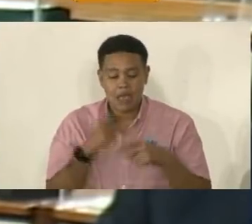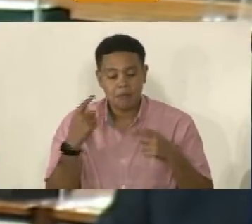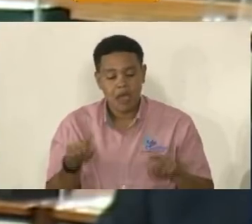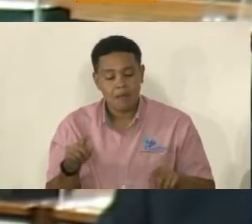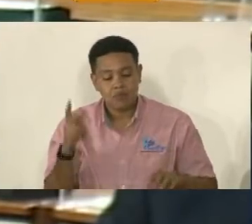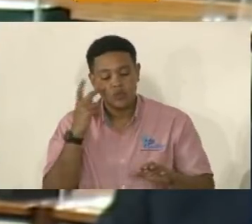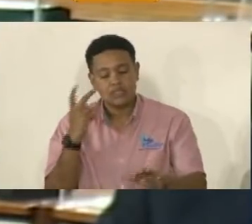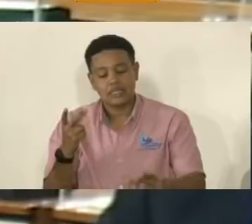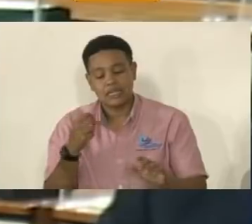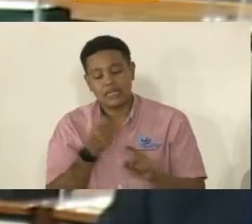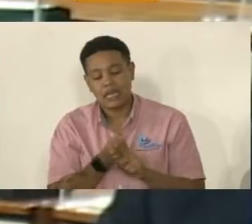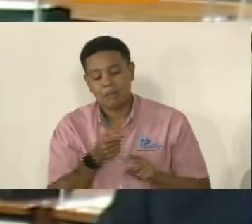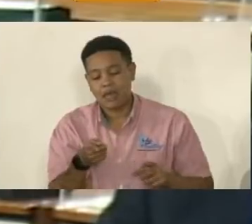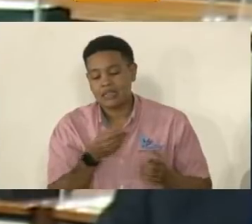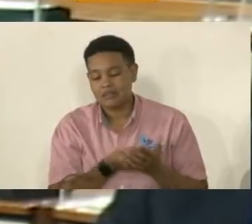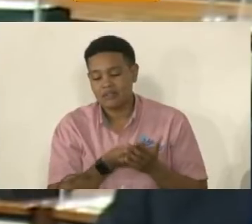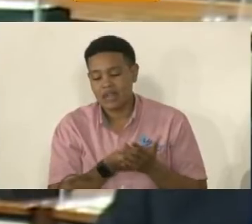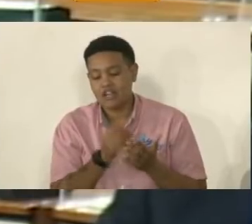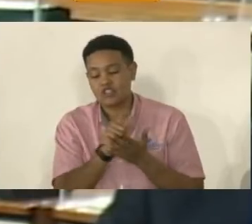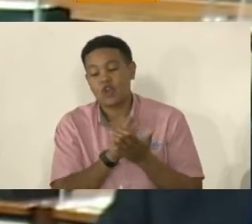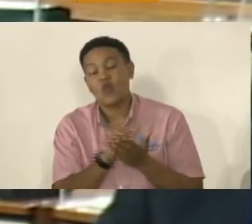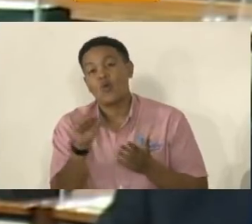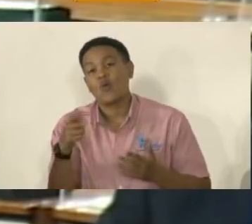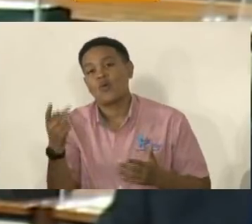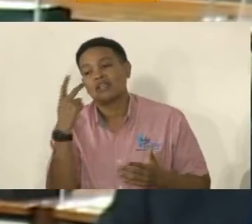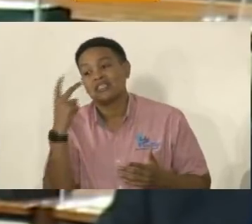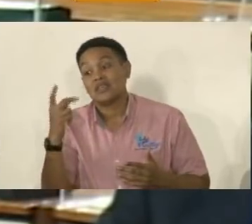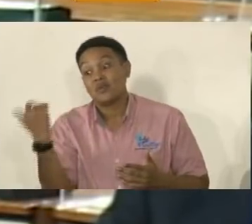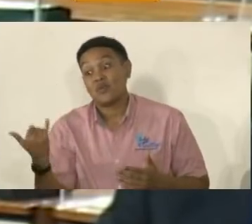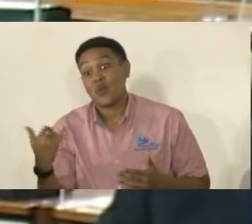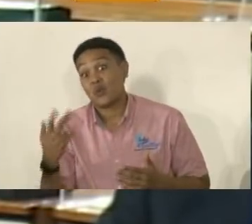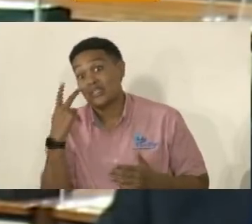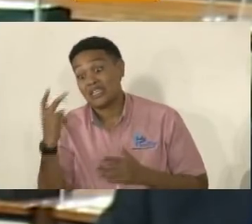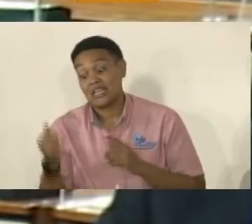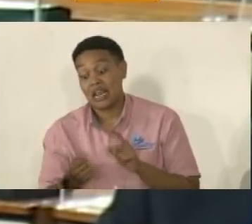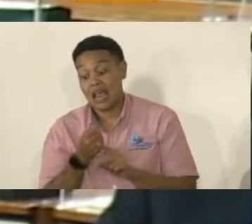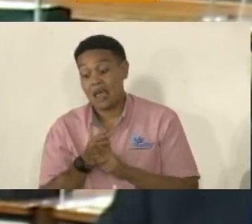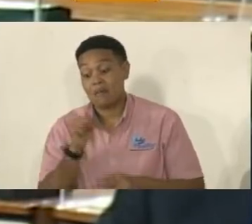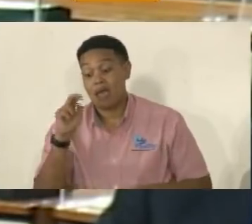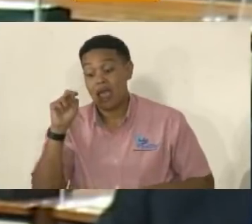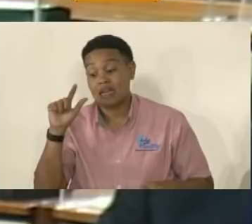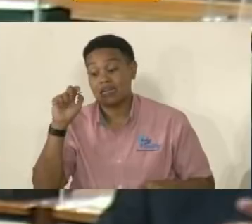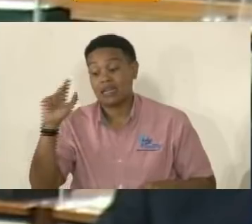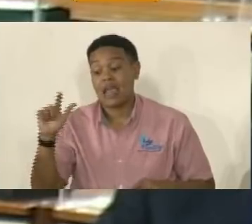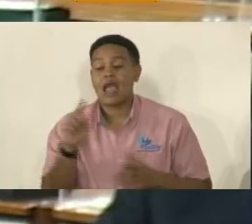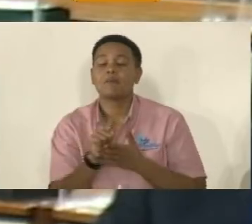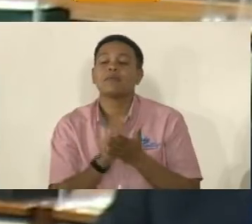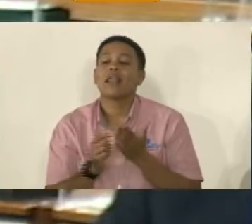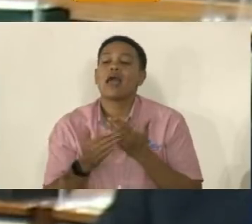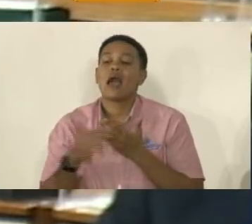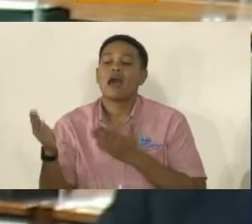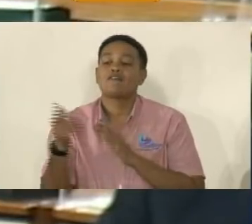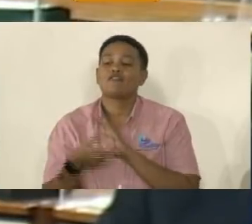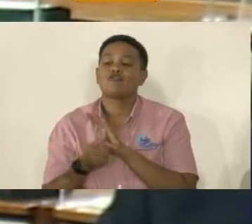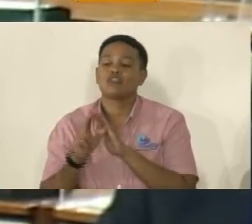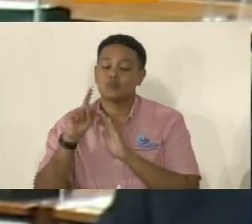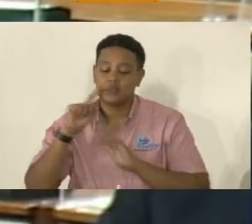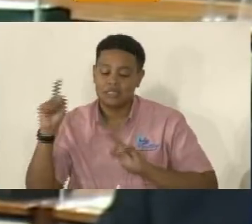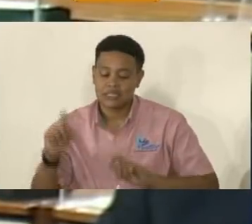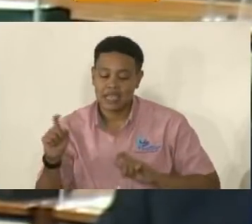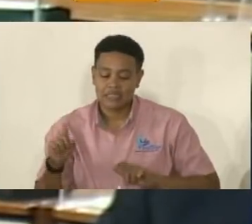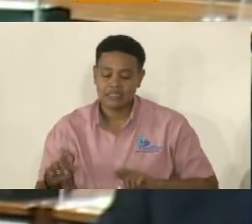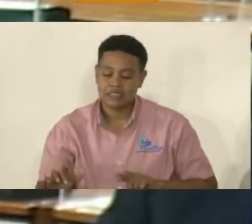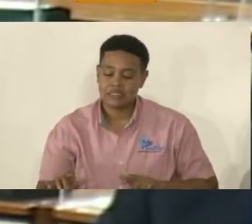see the impact of it unless it's a financial bill. We're now seeing the impact of the anti-gang bill after revision, because it was tested